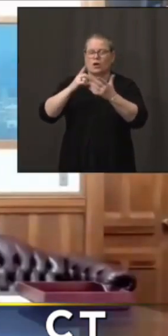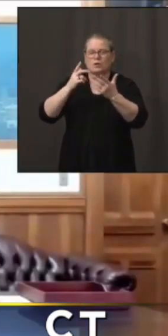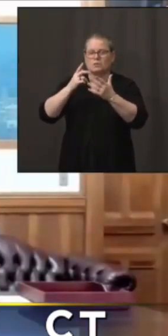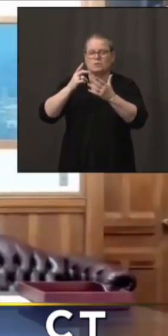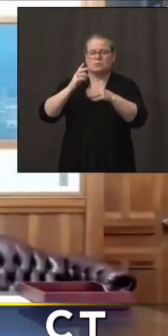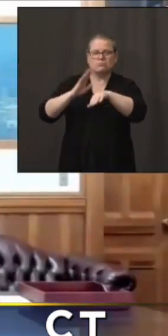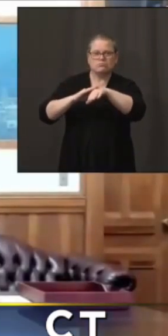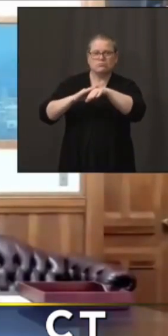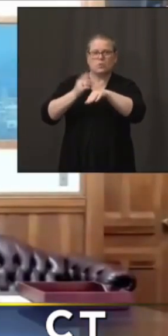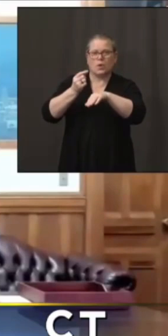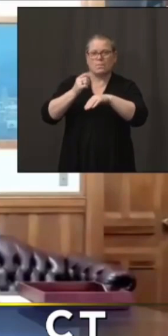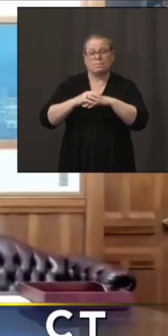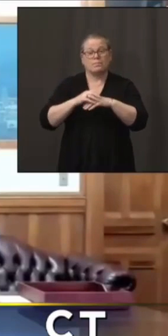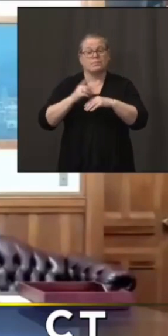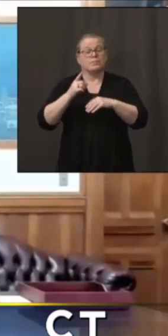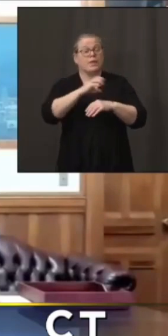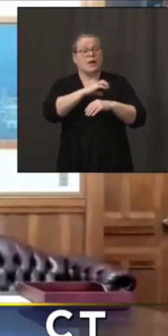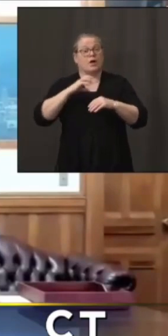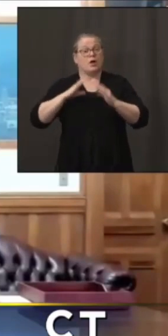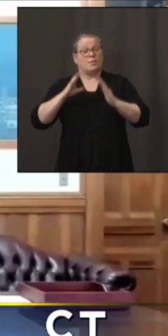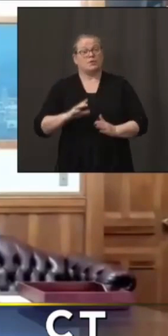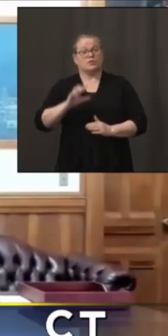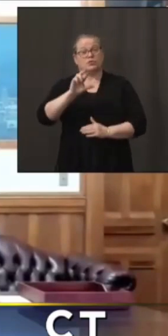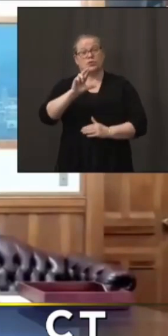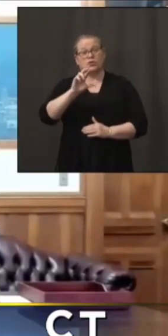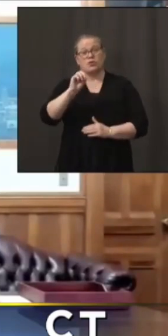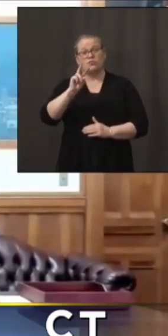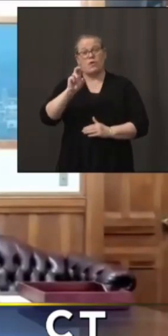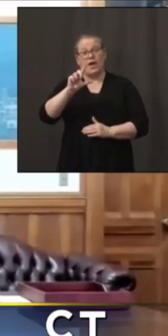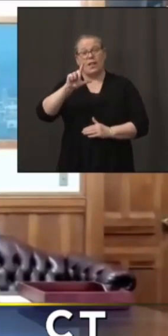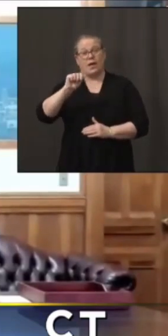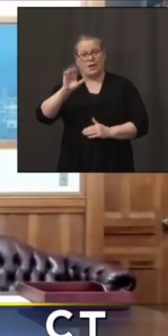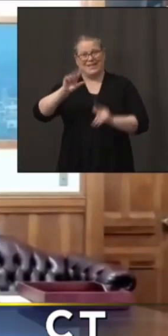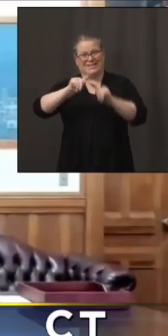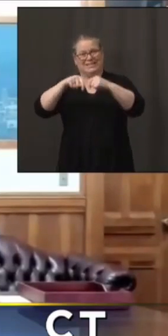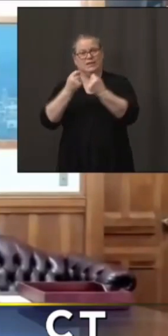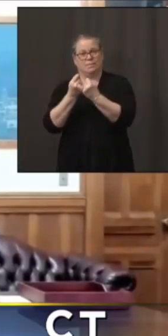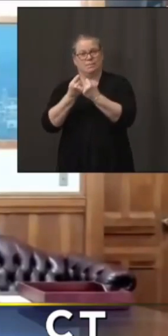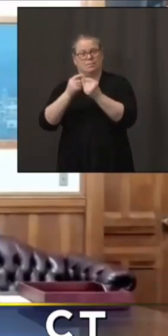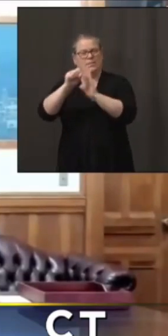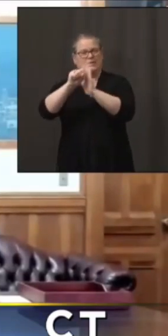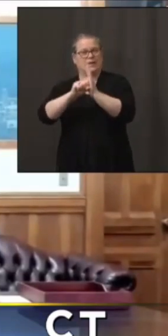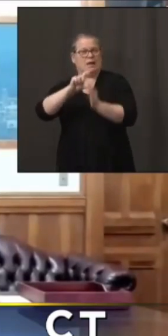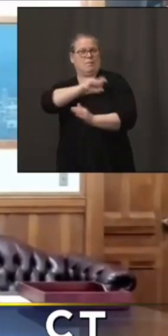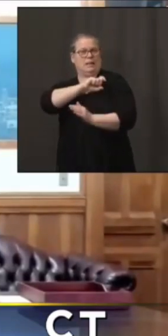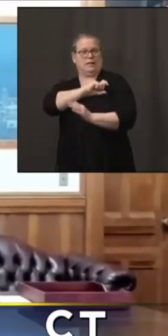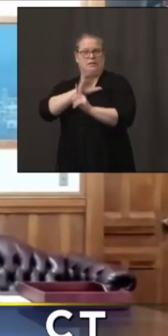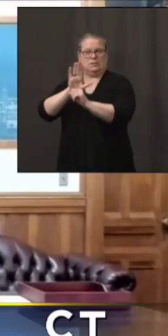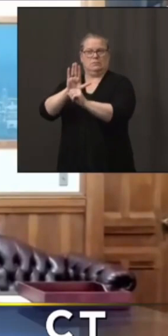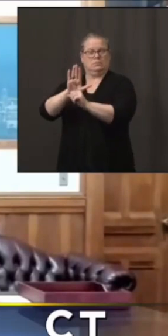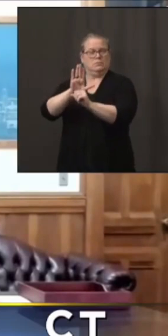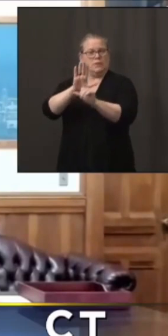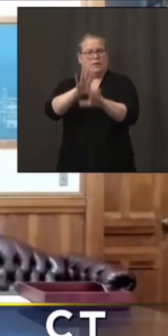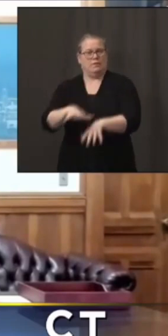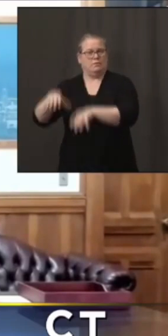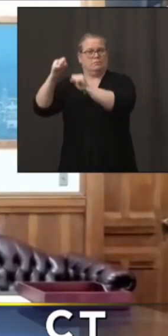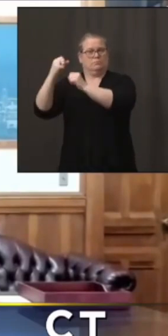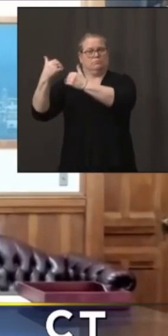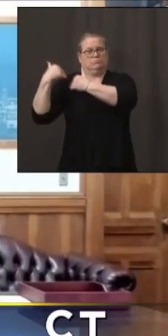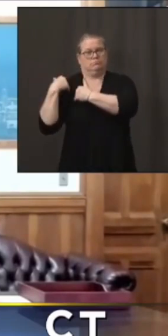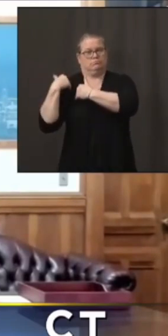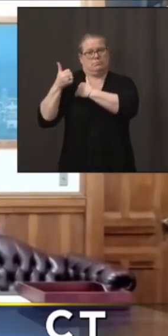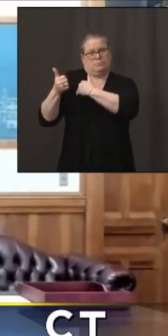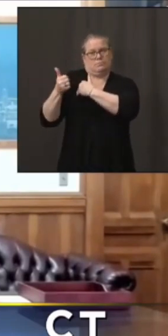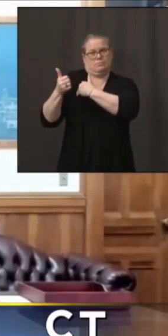by Commissioner Ravella and his team, the state police and our intelligence center. They have